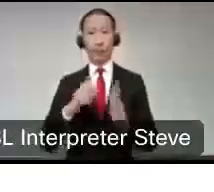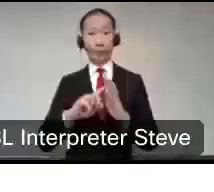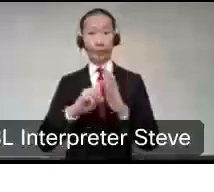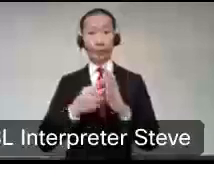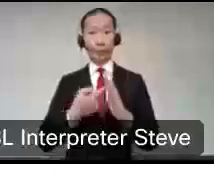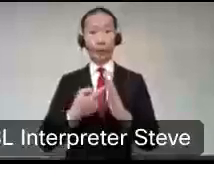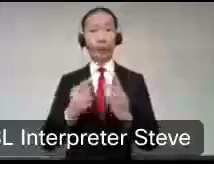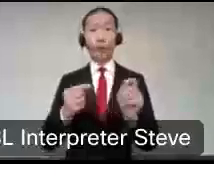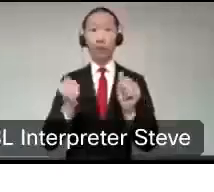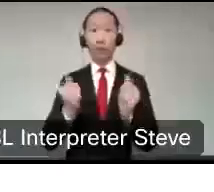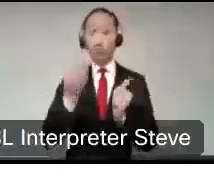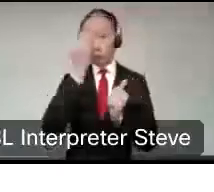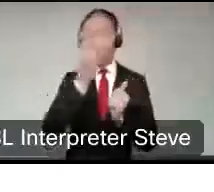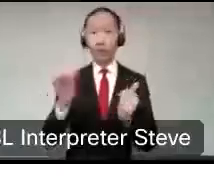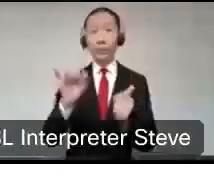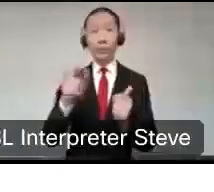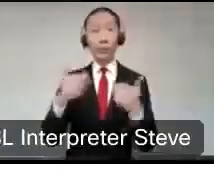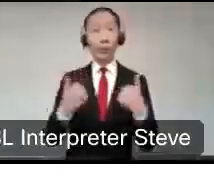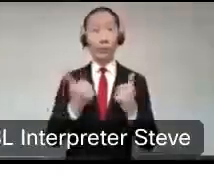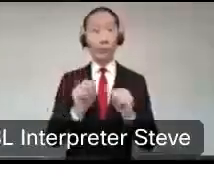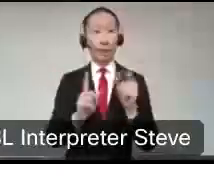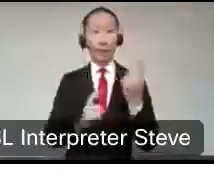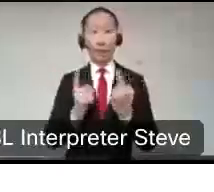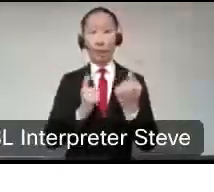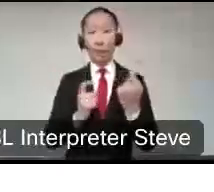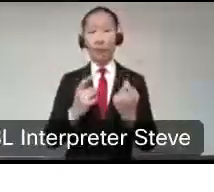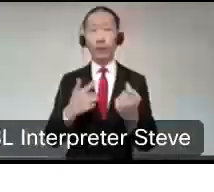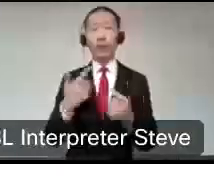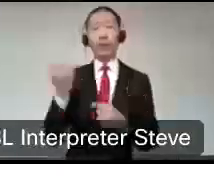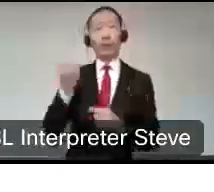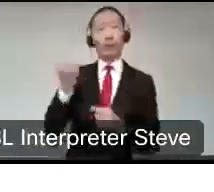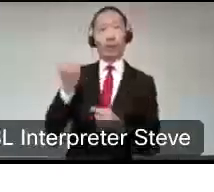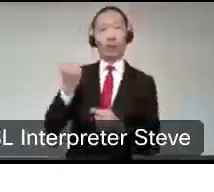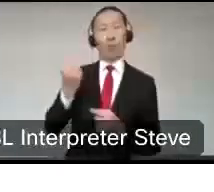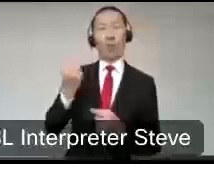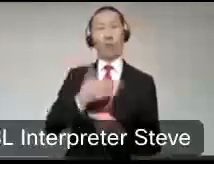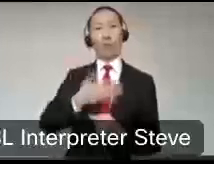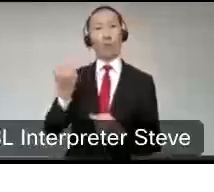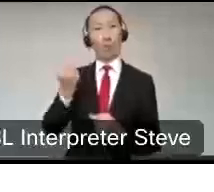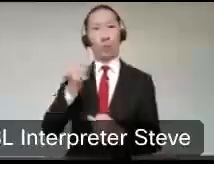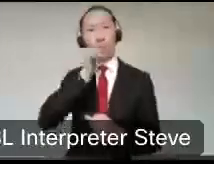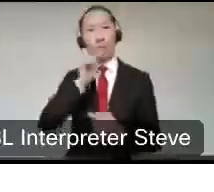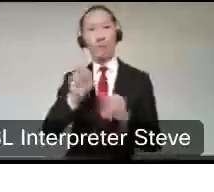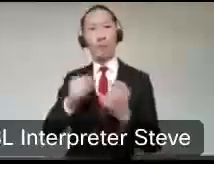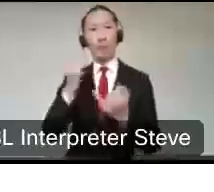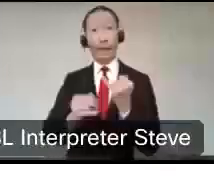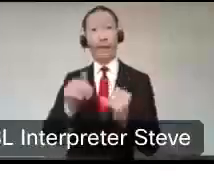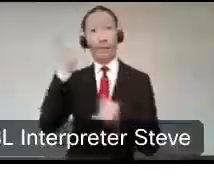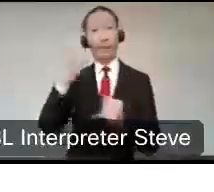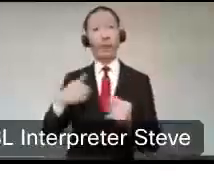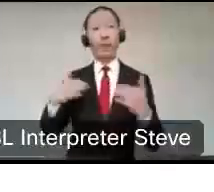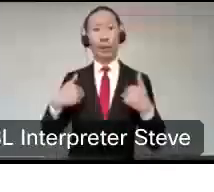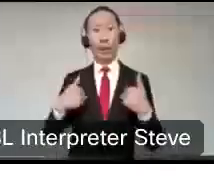I will quickly note that if you have any questions, please hold them until the end of the presentation when we will